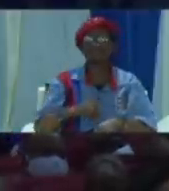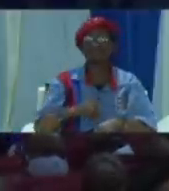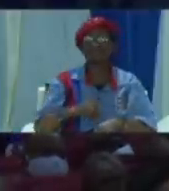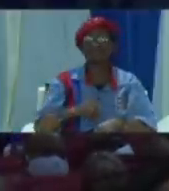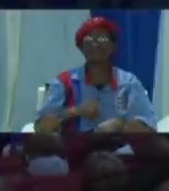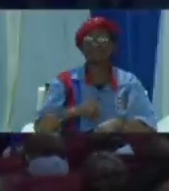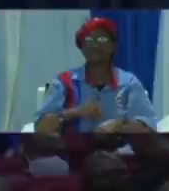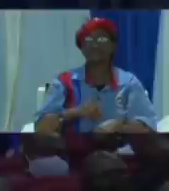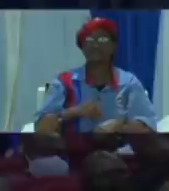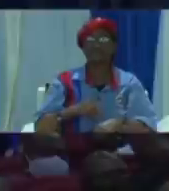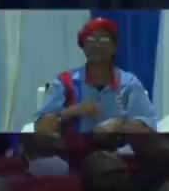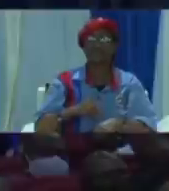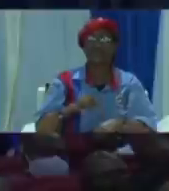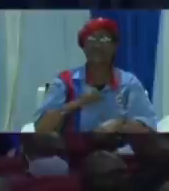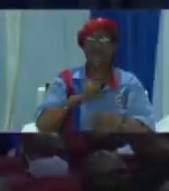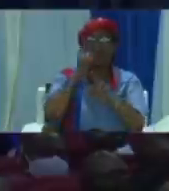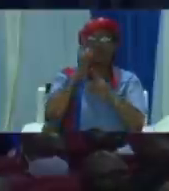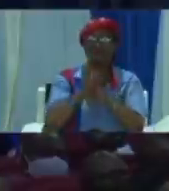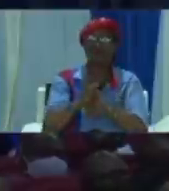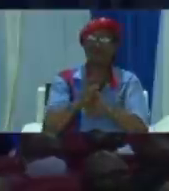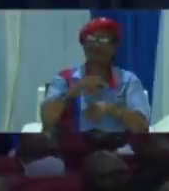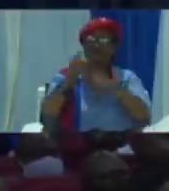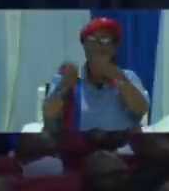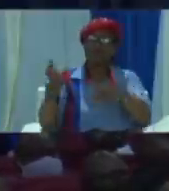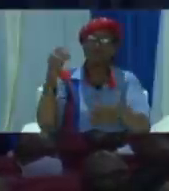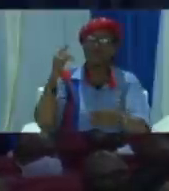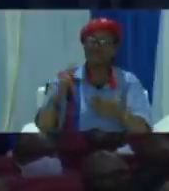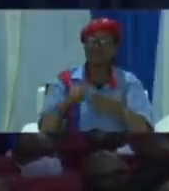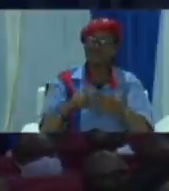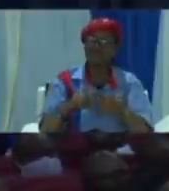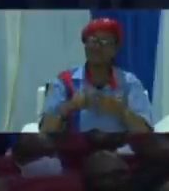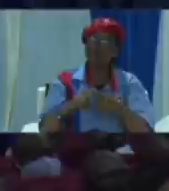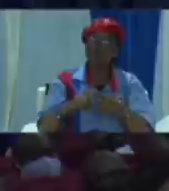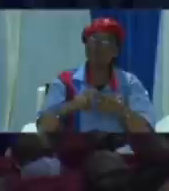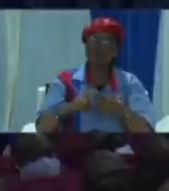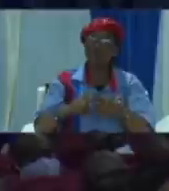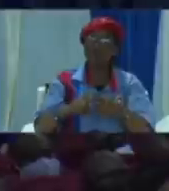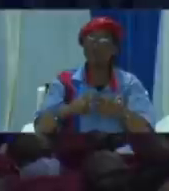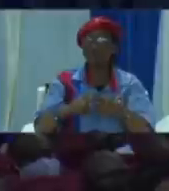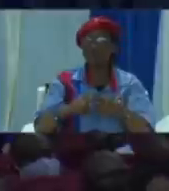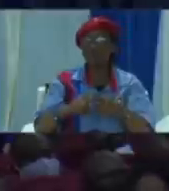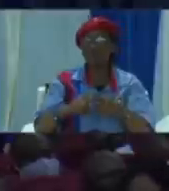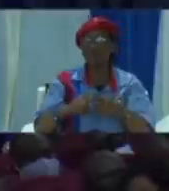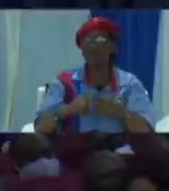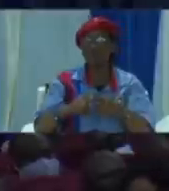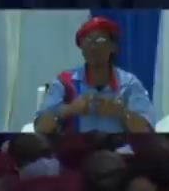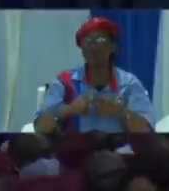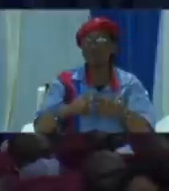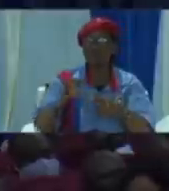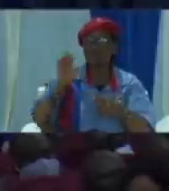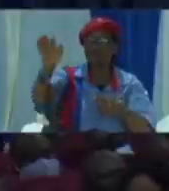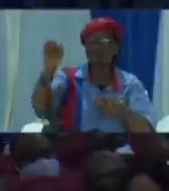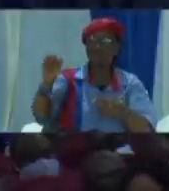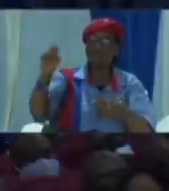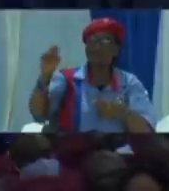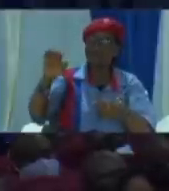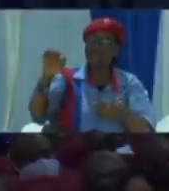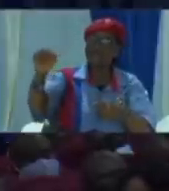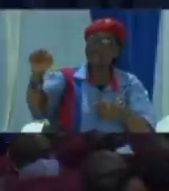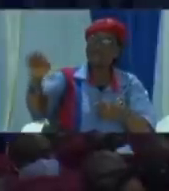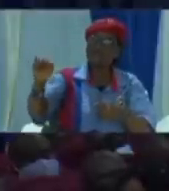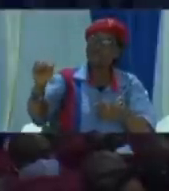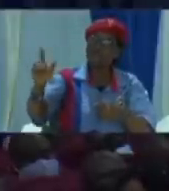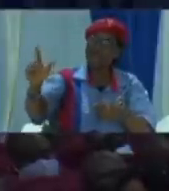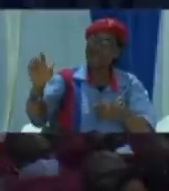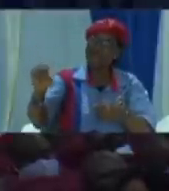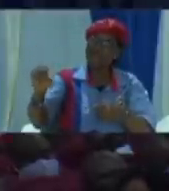I just went to console my secretary because he lost her mother. Oh Lord, lati lo ki akowe mi tori pe